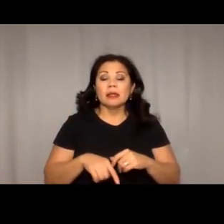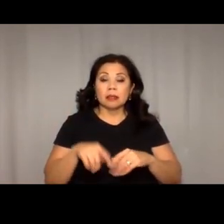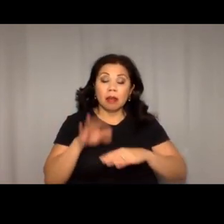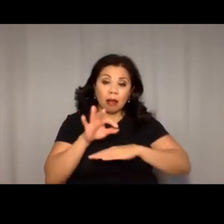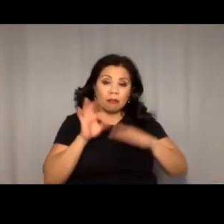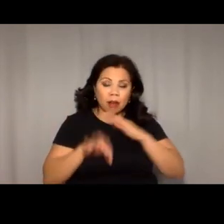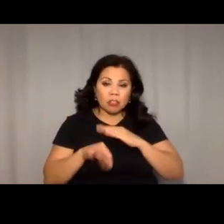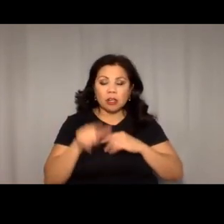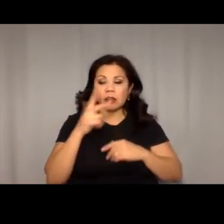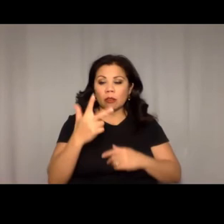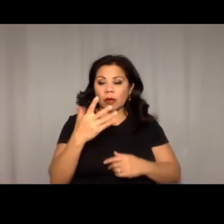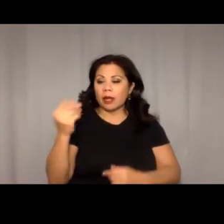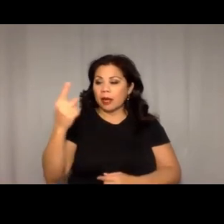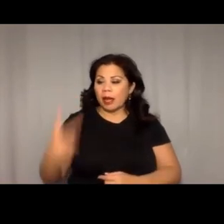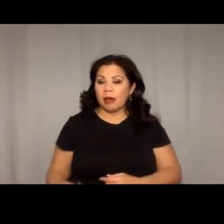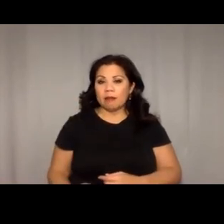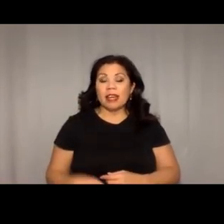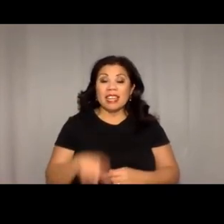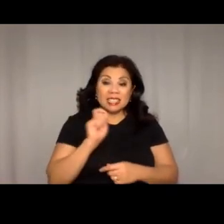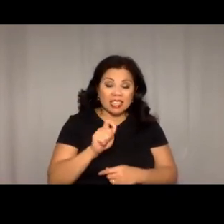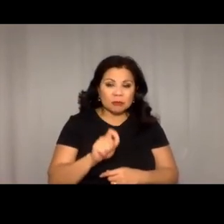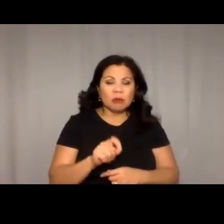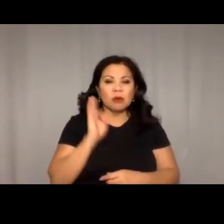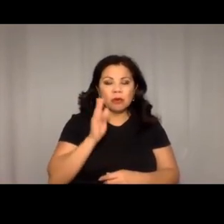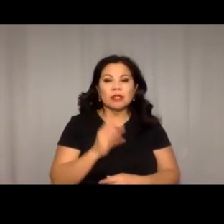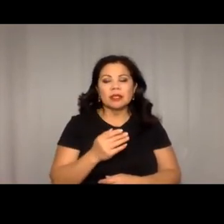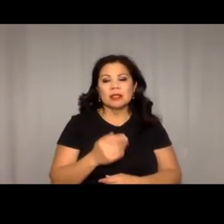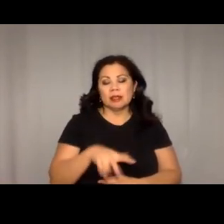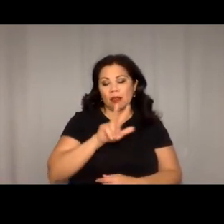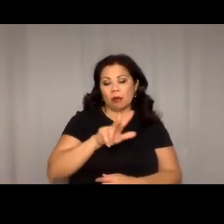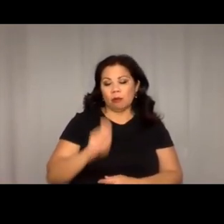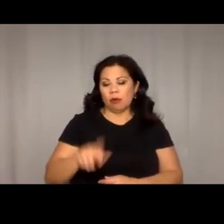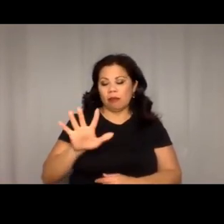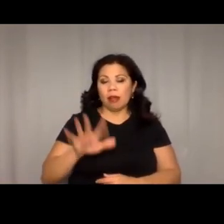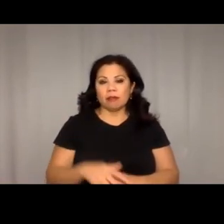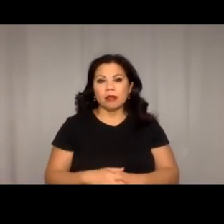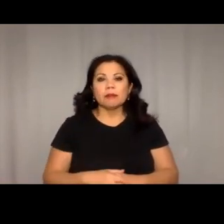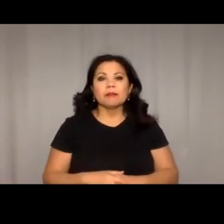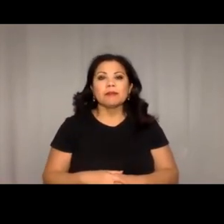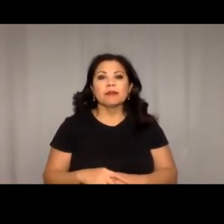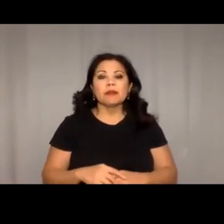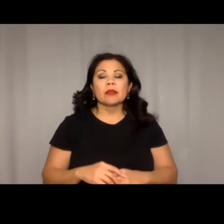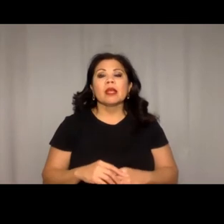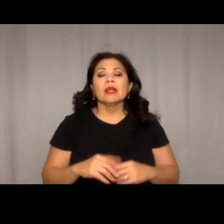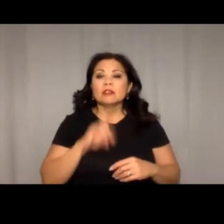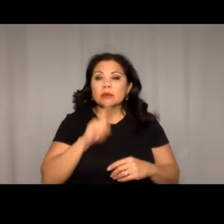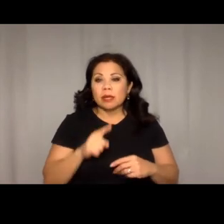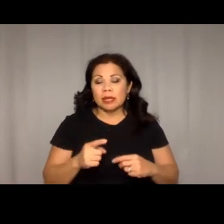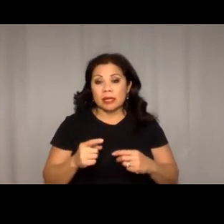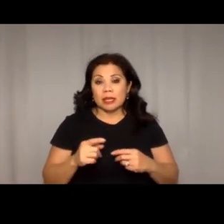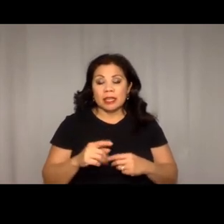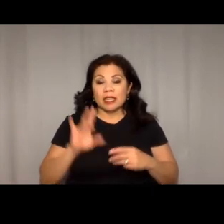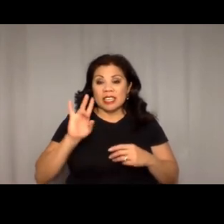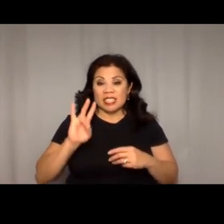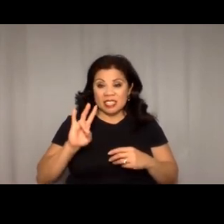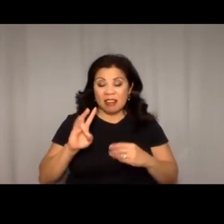it would be 3 1/2. Okay, so right here is just pointing out some vocabulary. You ask yourself, how many times does 2 go into 7? That's